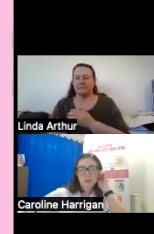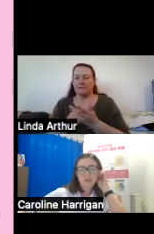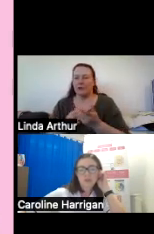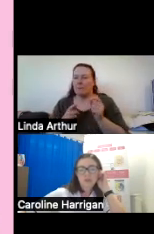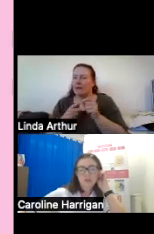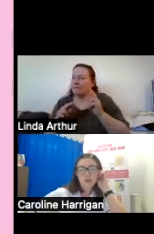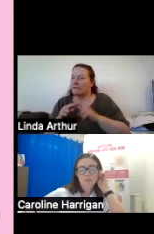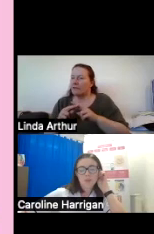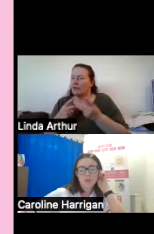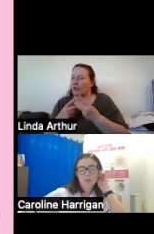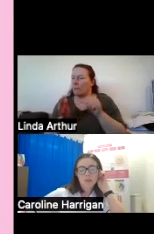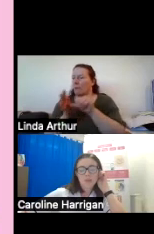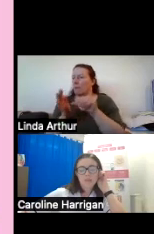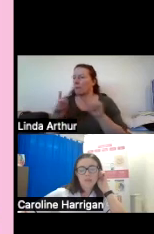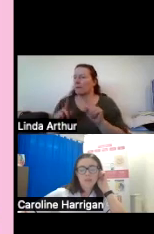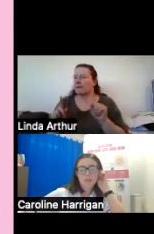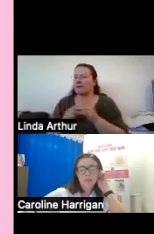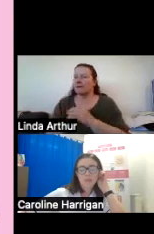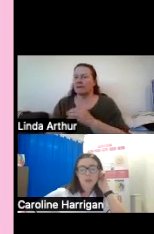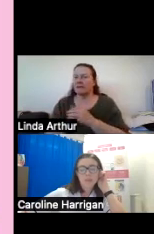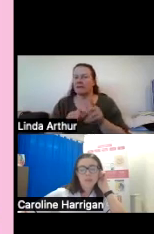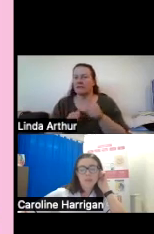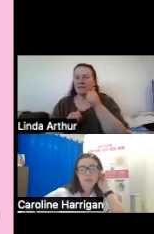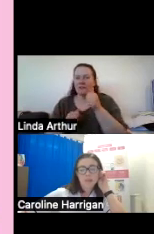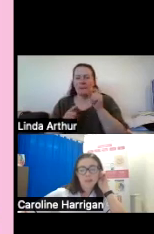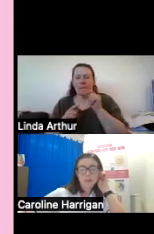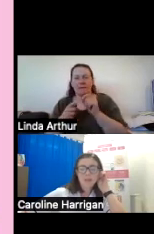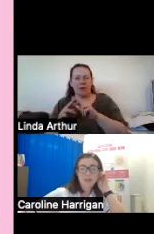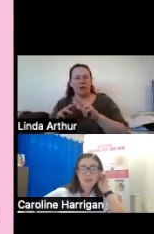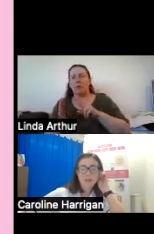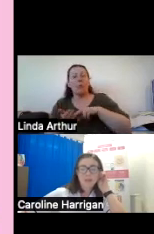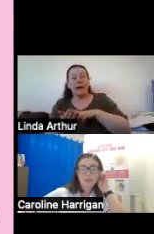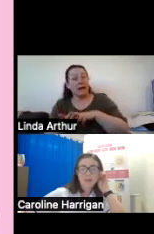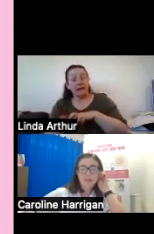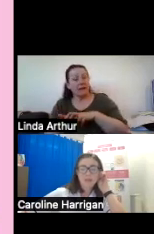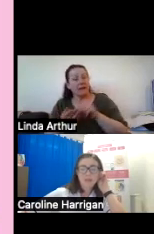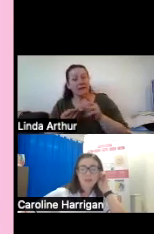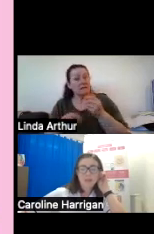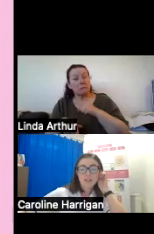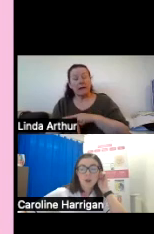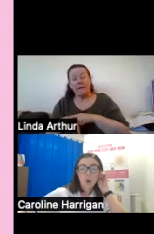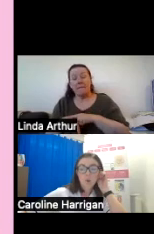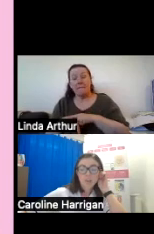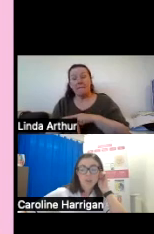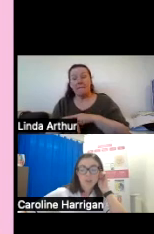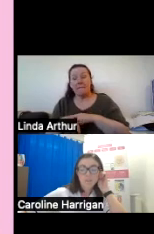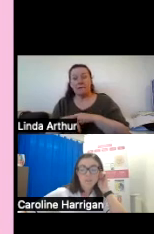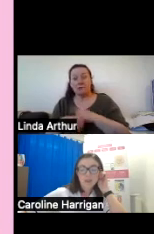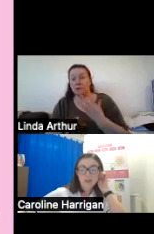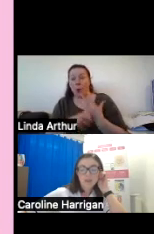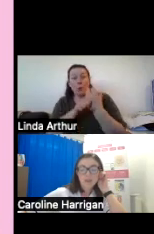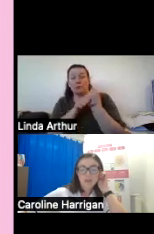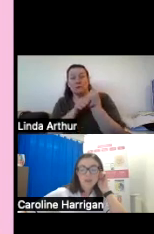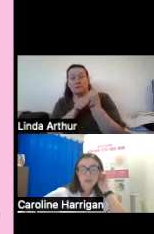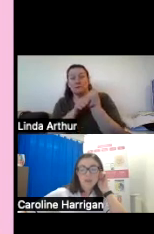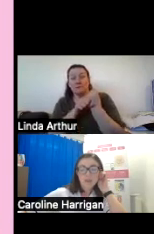floor, another big problem that we see is it's not always that the pelvic floor is weak. Sometimes the pelvic floor is just holding on.